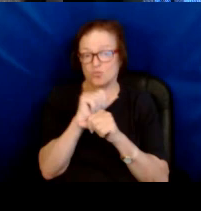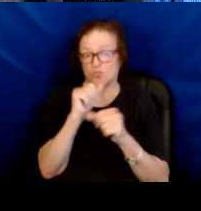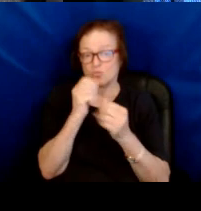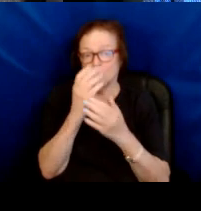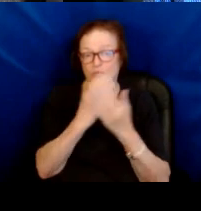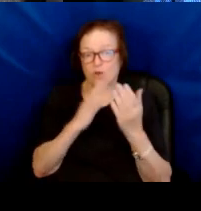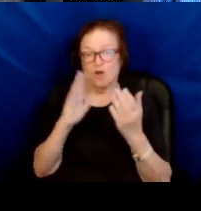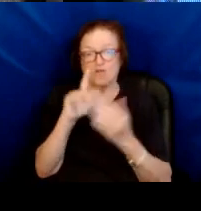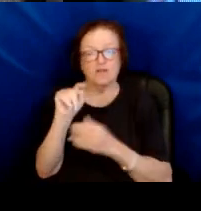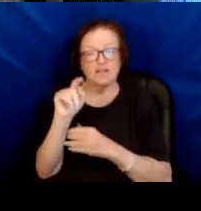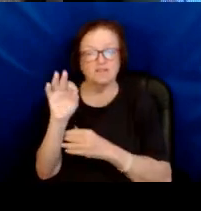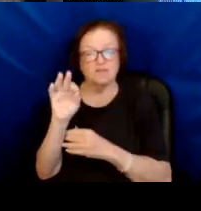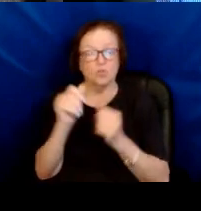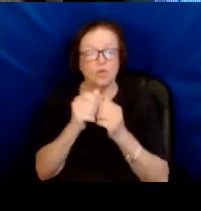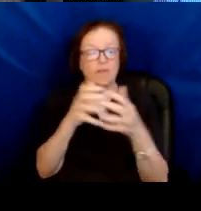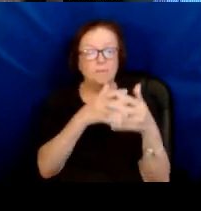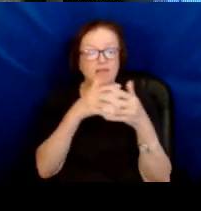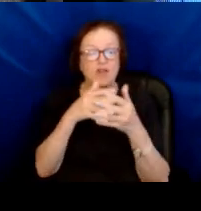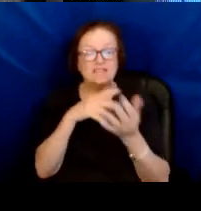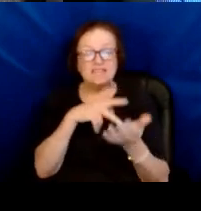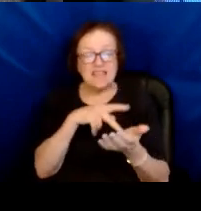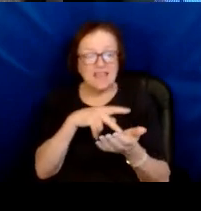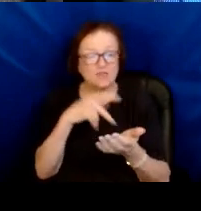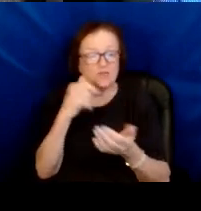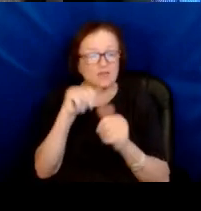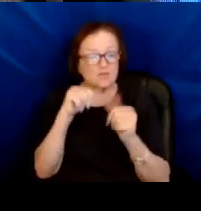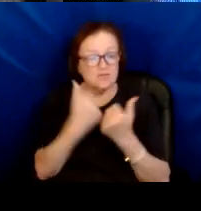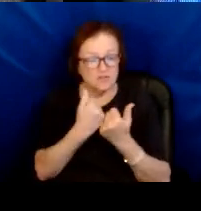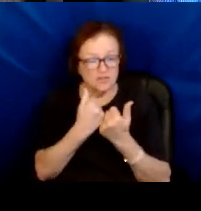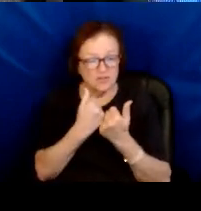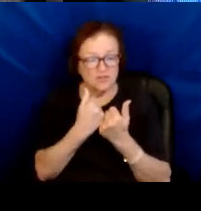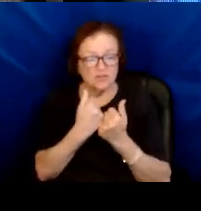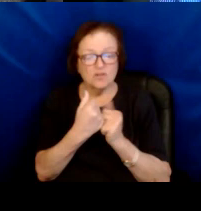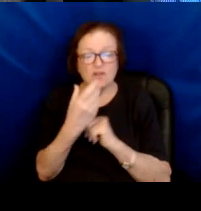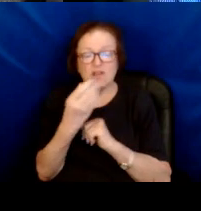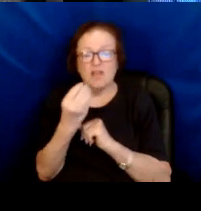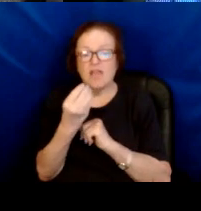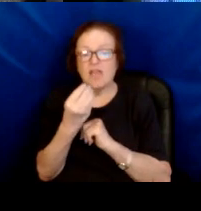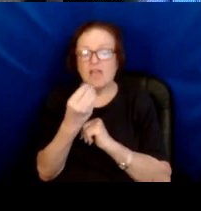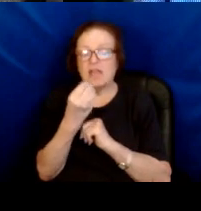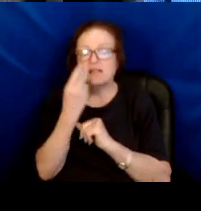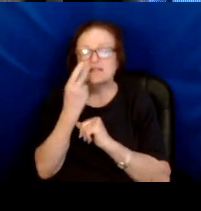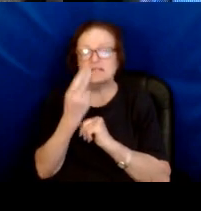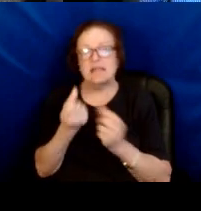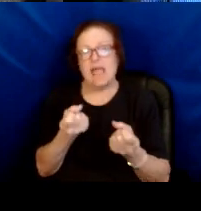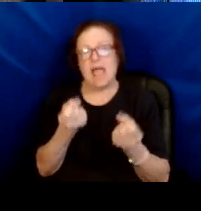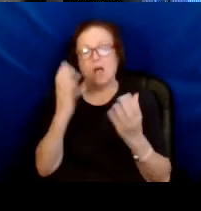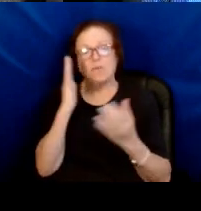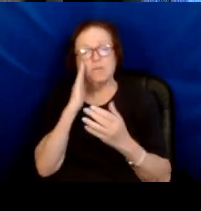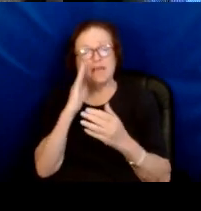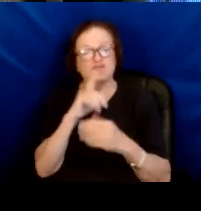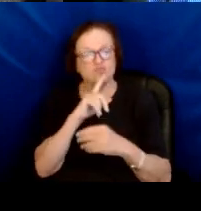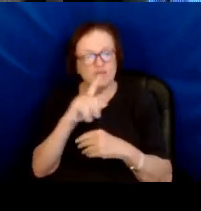task force that the American Psychiatric Association put together to try and look at how many beds are really needed across